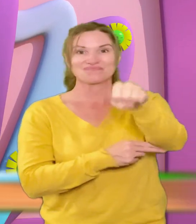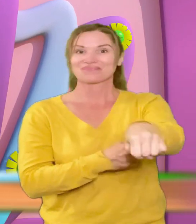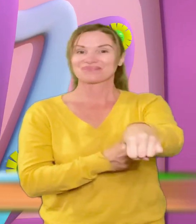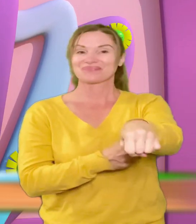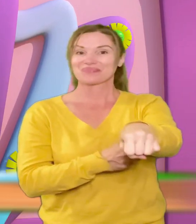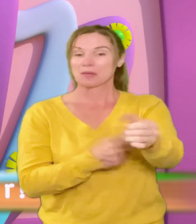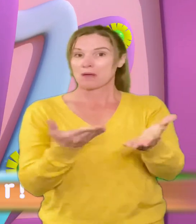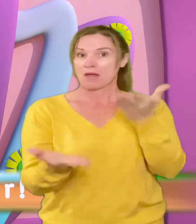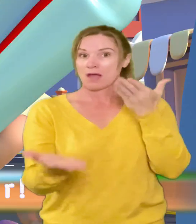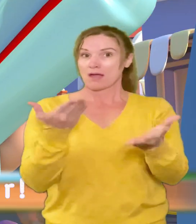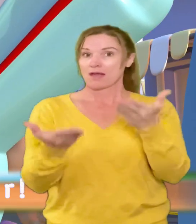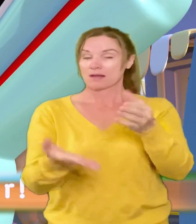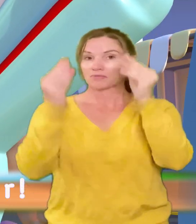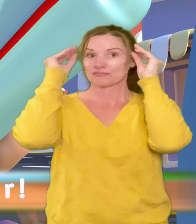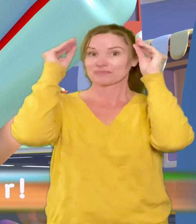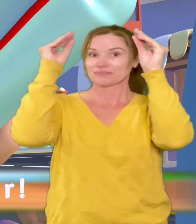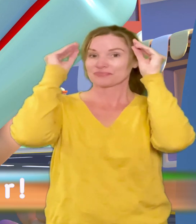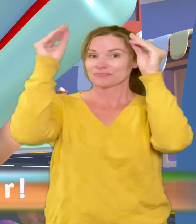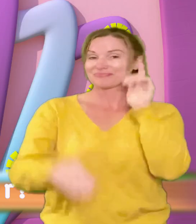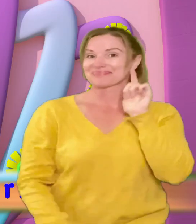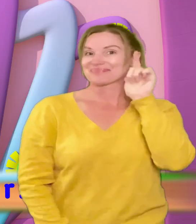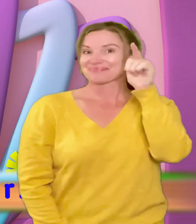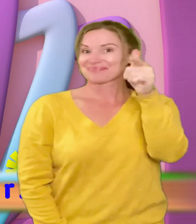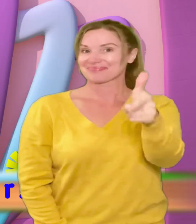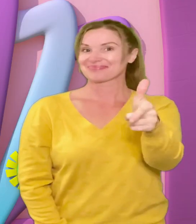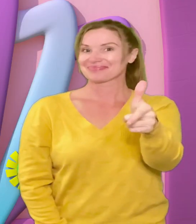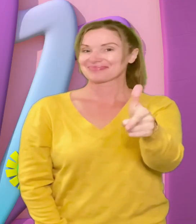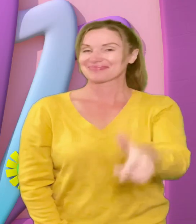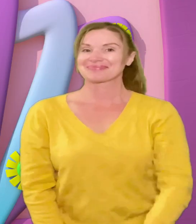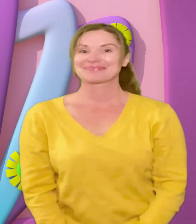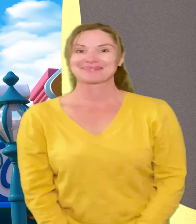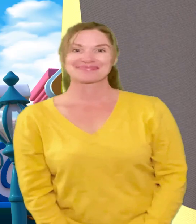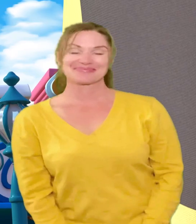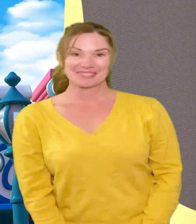conquer it And maybe we'll teach it after